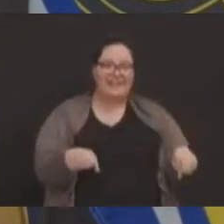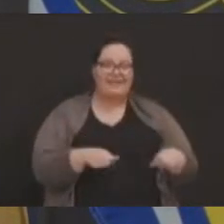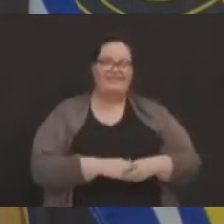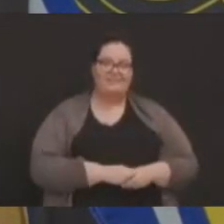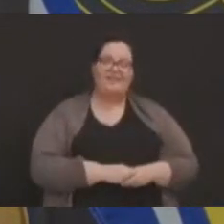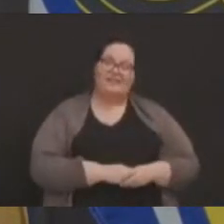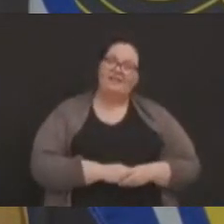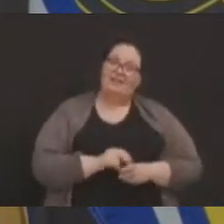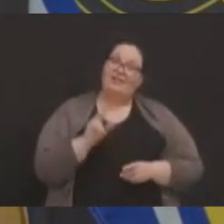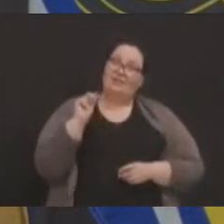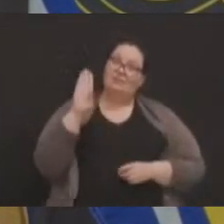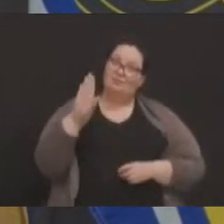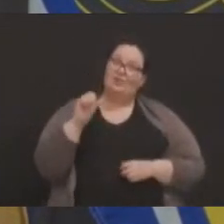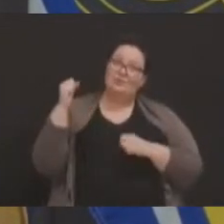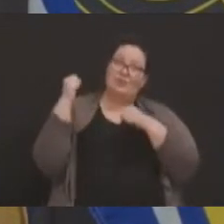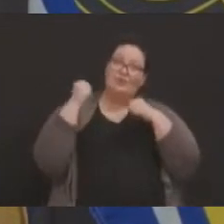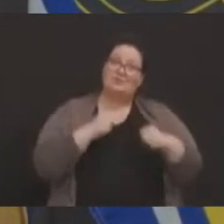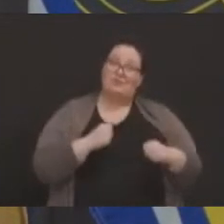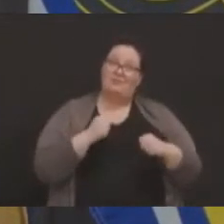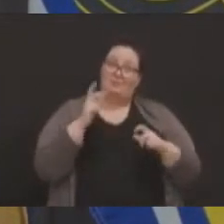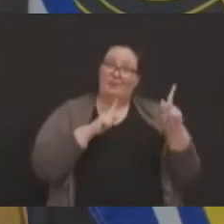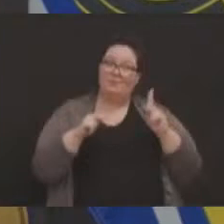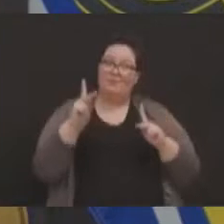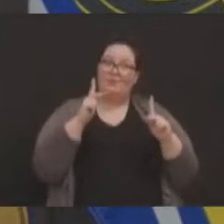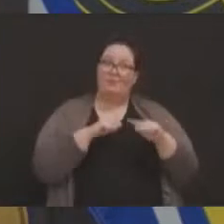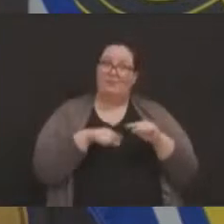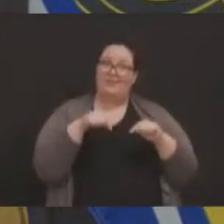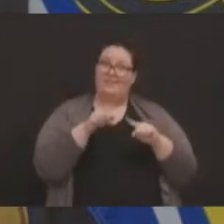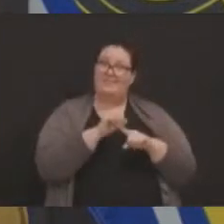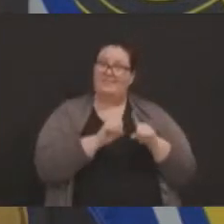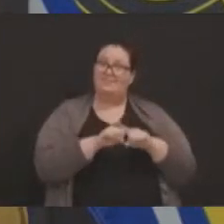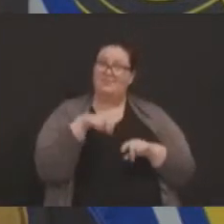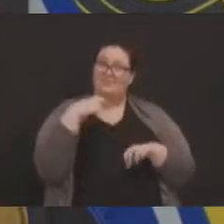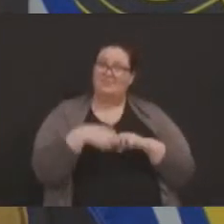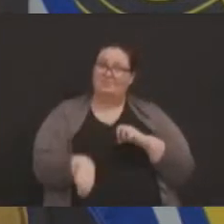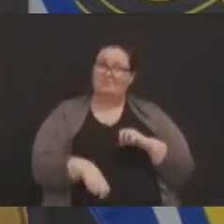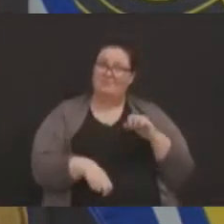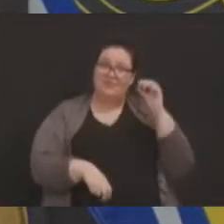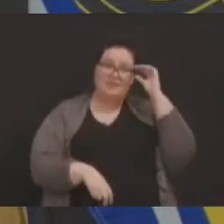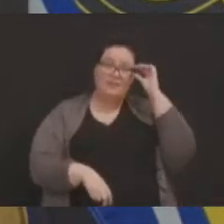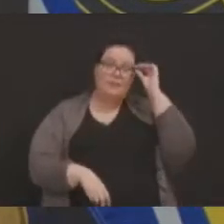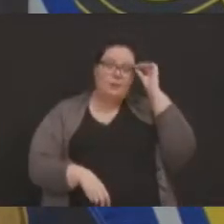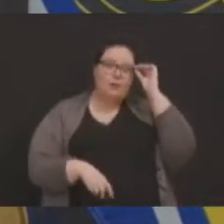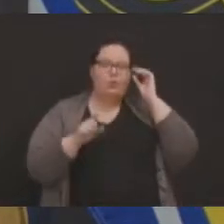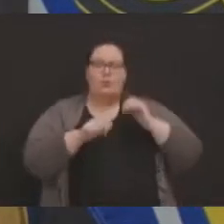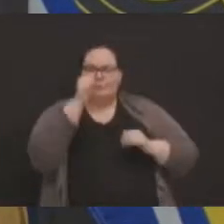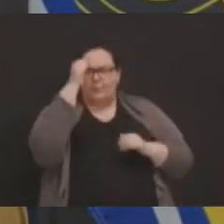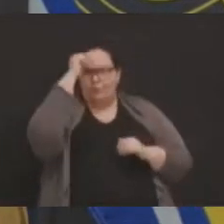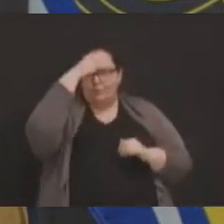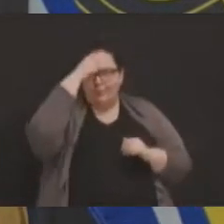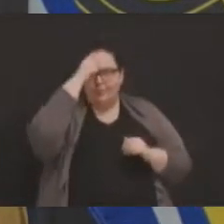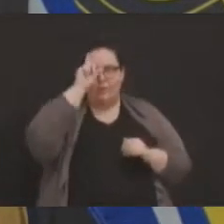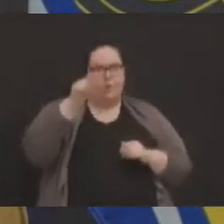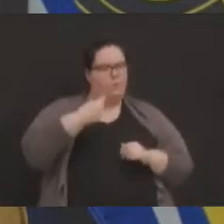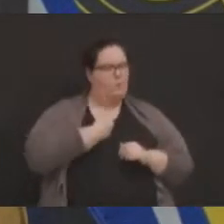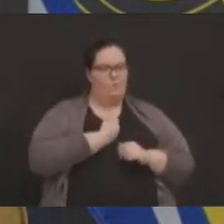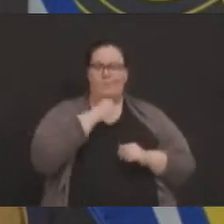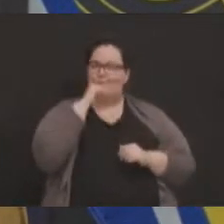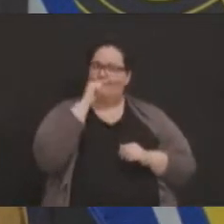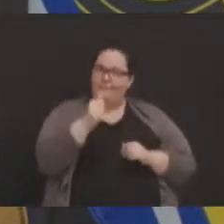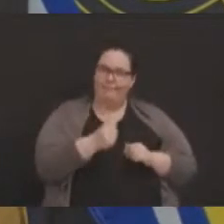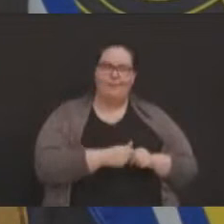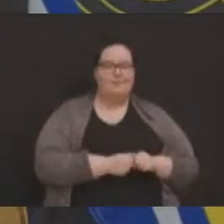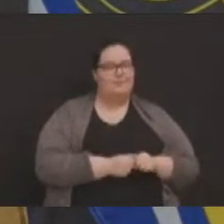facing this alone. Please continue to support one another in any way you can. That is how we will come out the other side of this